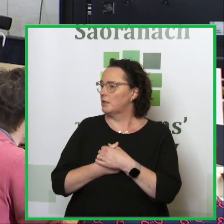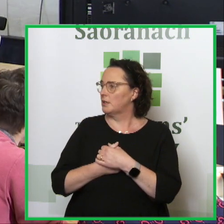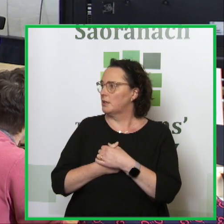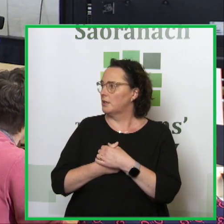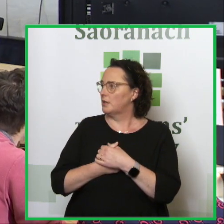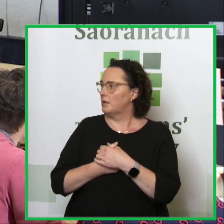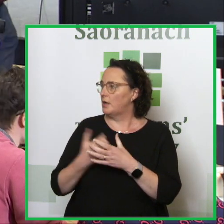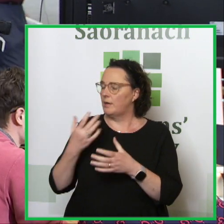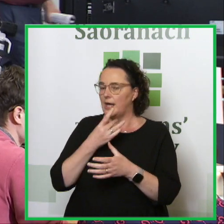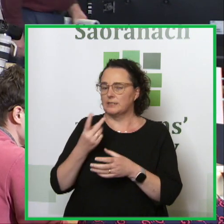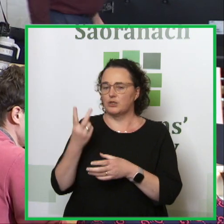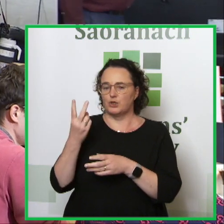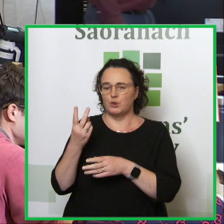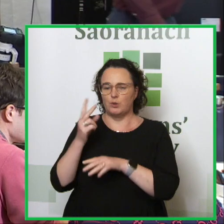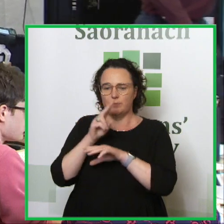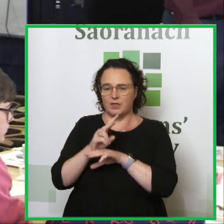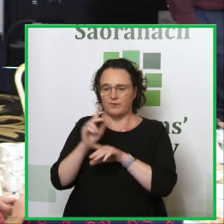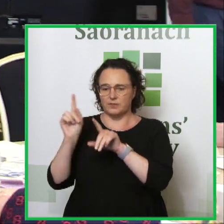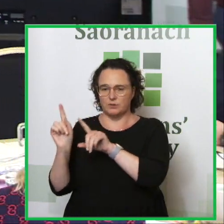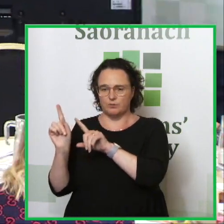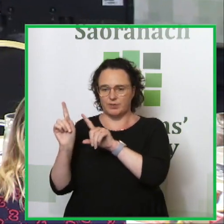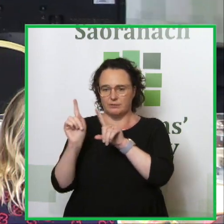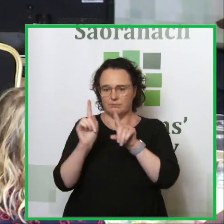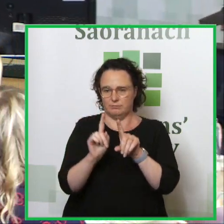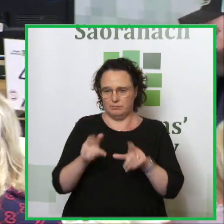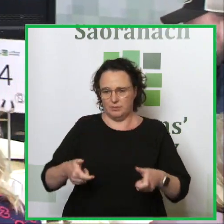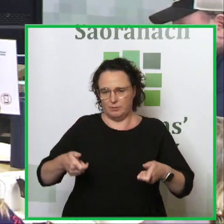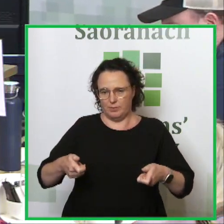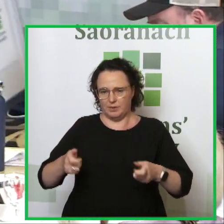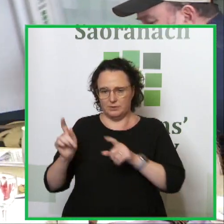observers to bring it through a Kieran for counting. Ballot paper